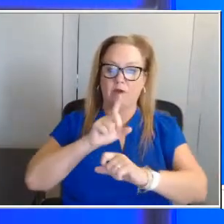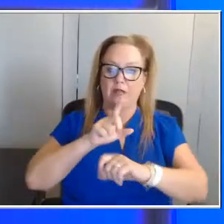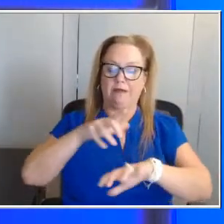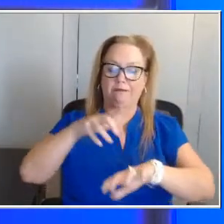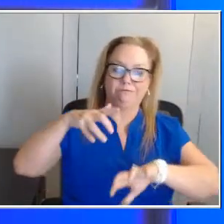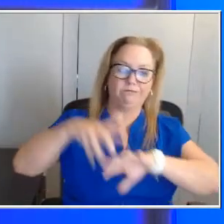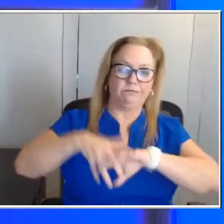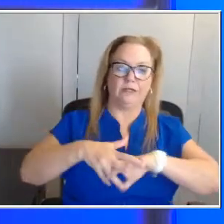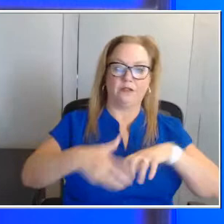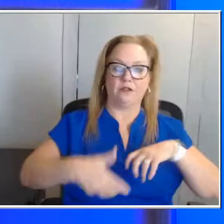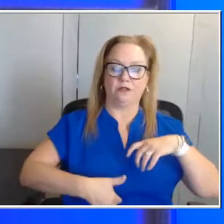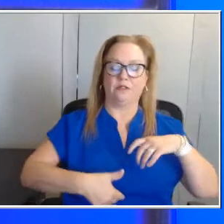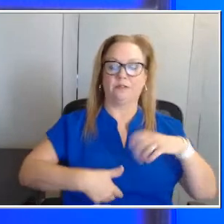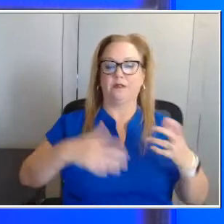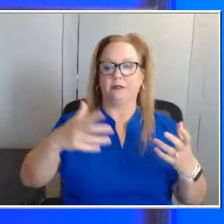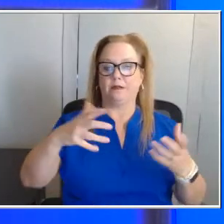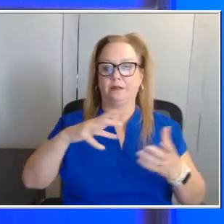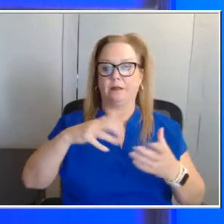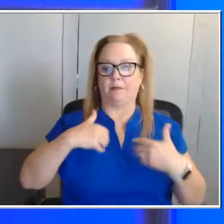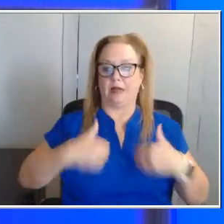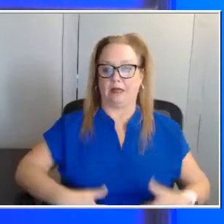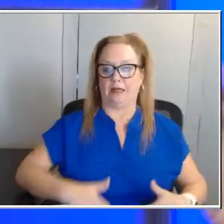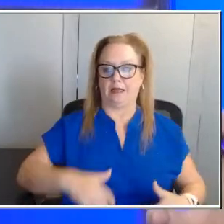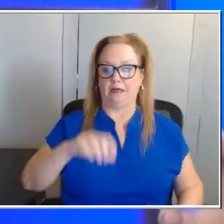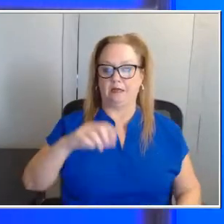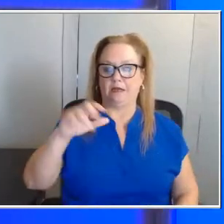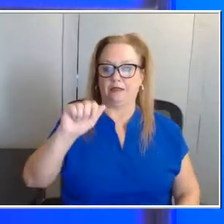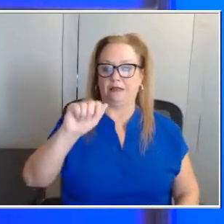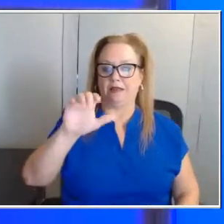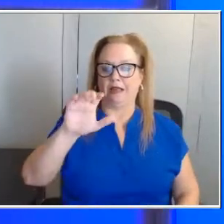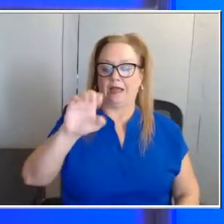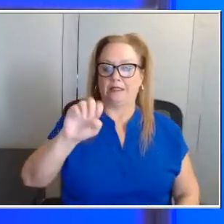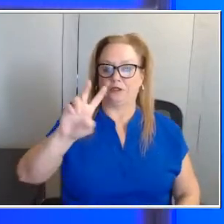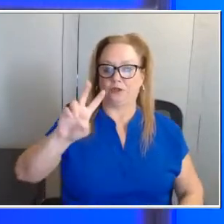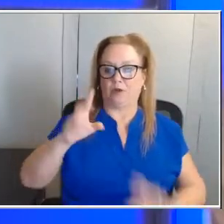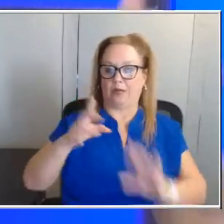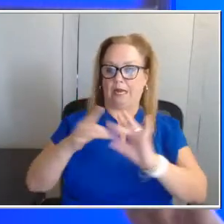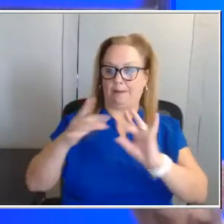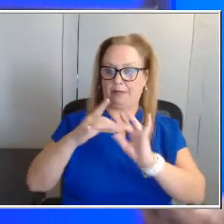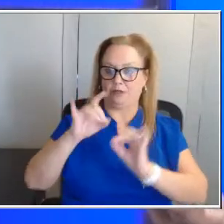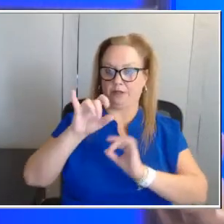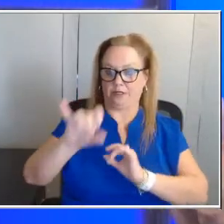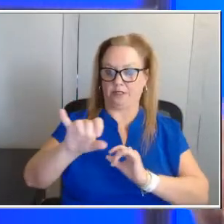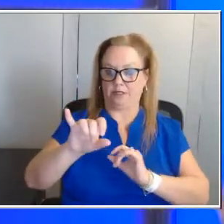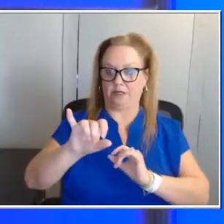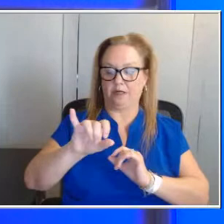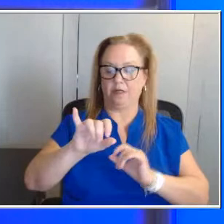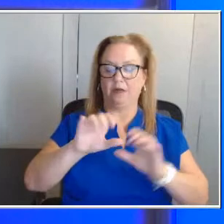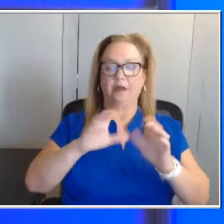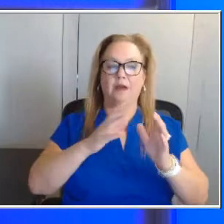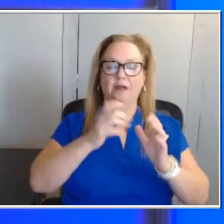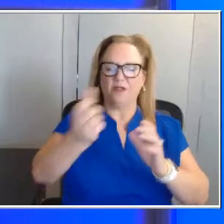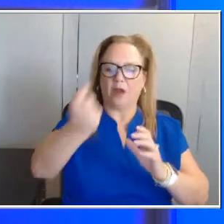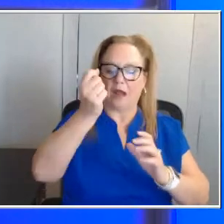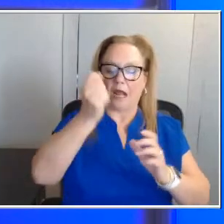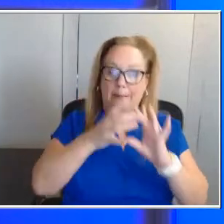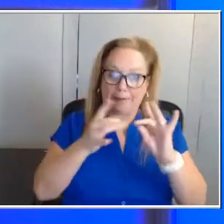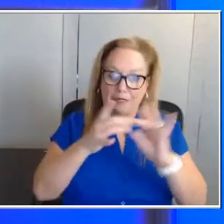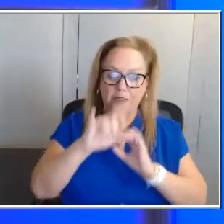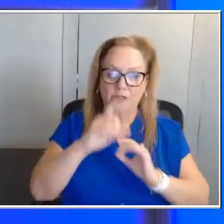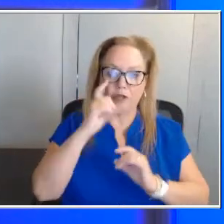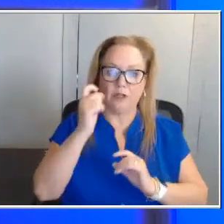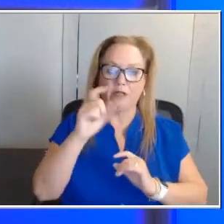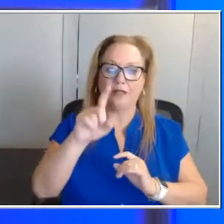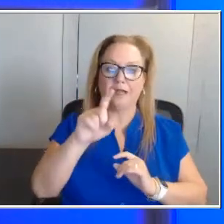through a specific receptor called the ACE2. And I'm mentioning this because I think it gets us kind of on the broader picture. But the ACE2